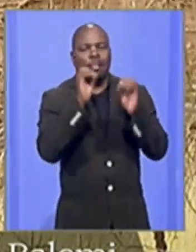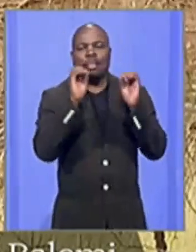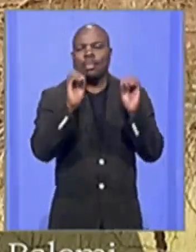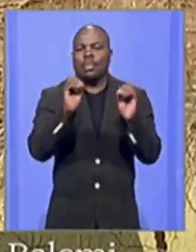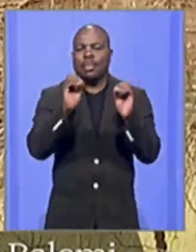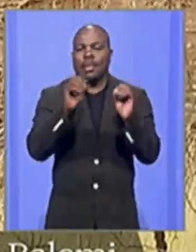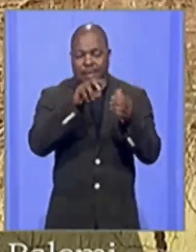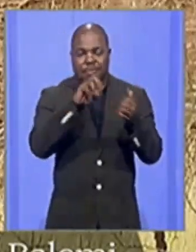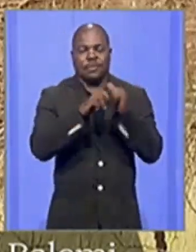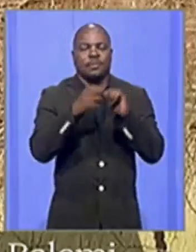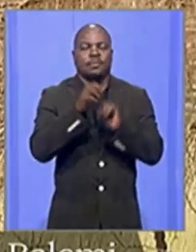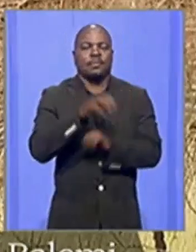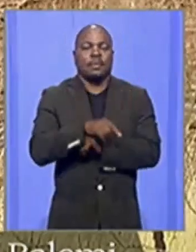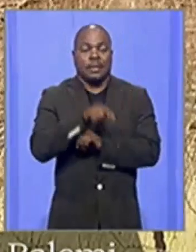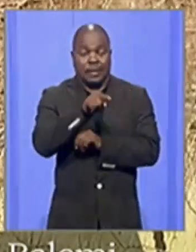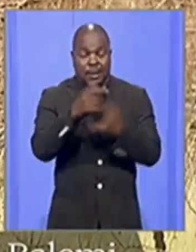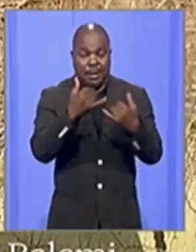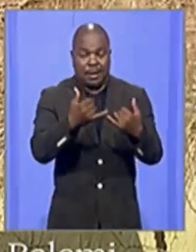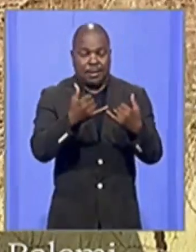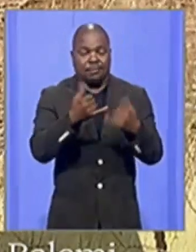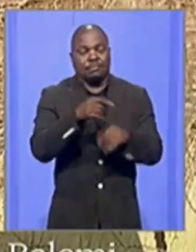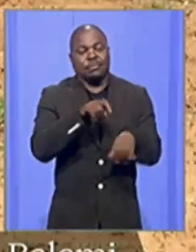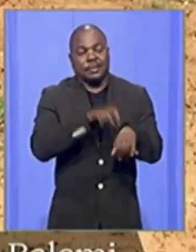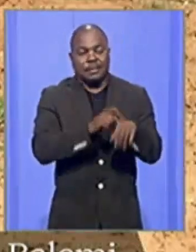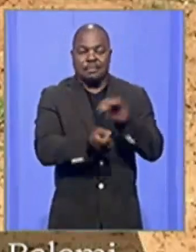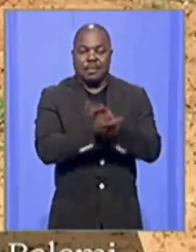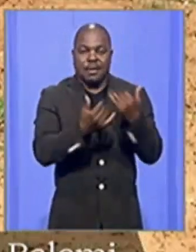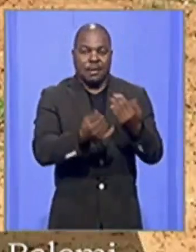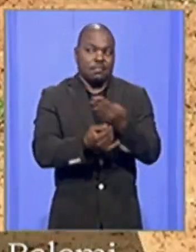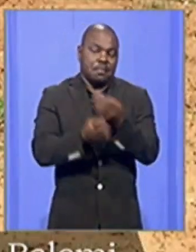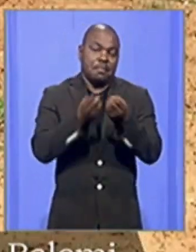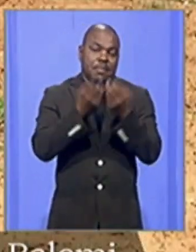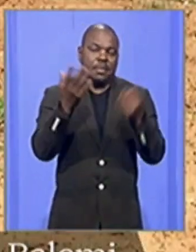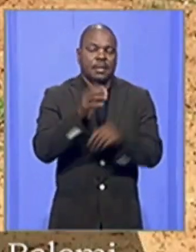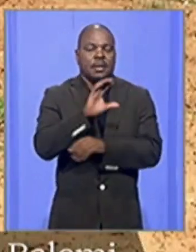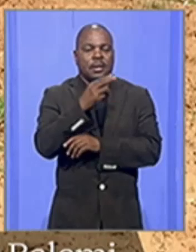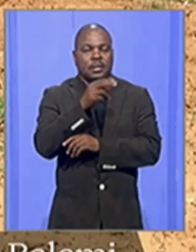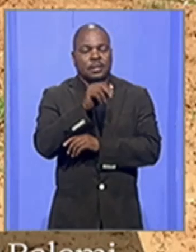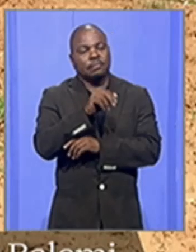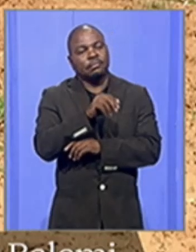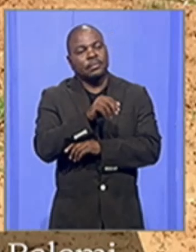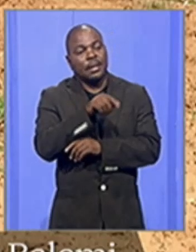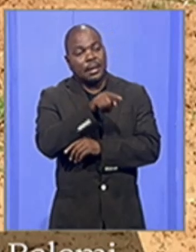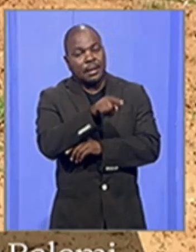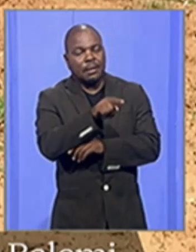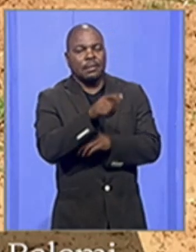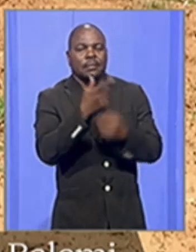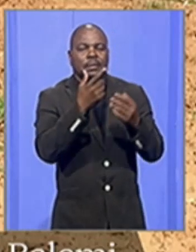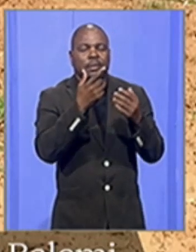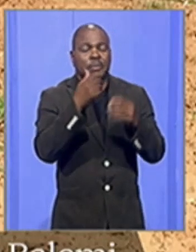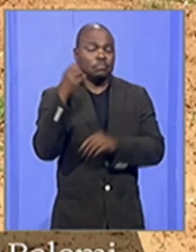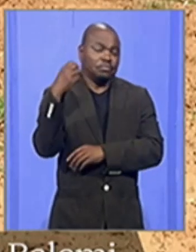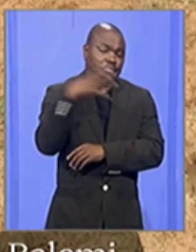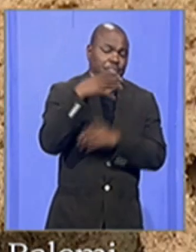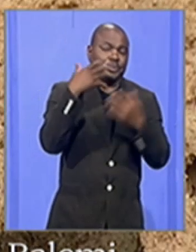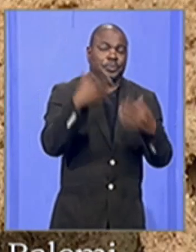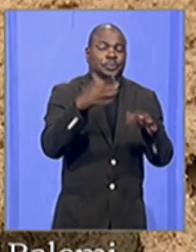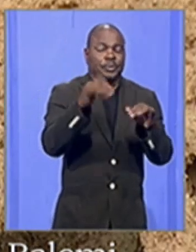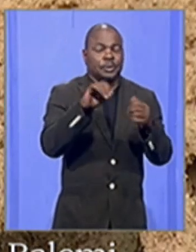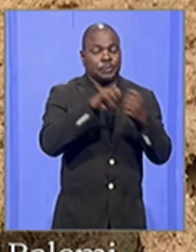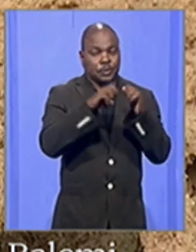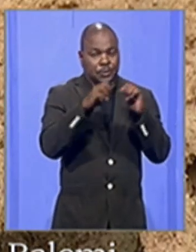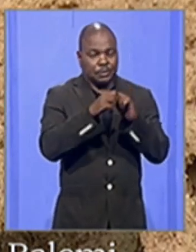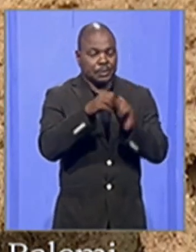mme nako eo ke ena ho dihwai tse ngata. Chai e thefutswe haholo ke motjheso o matla